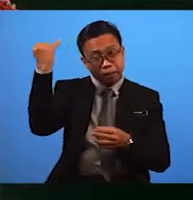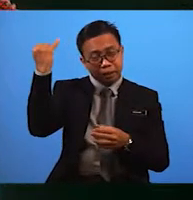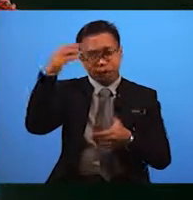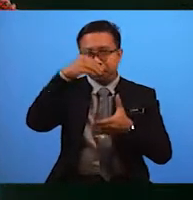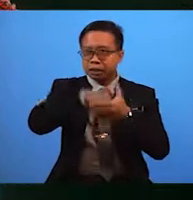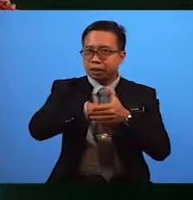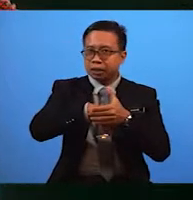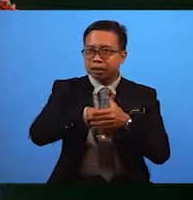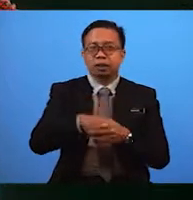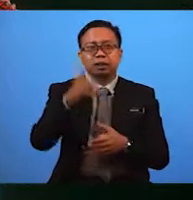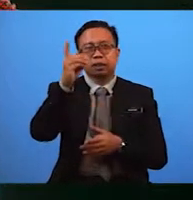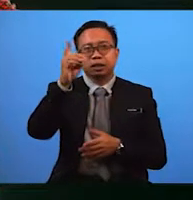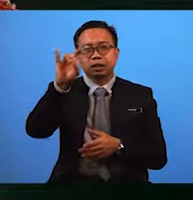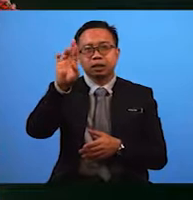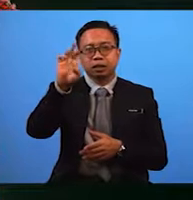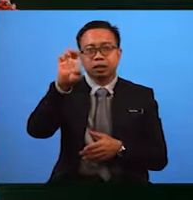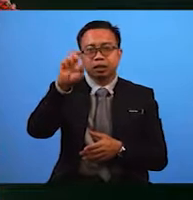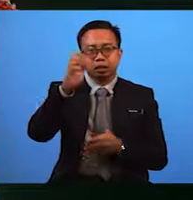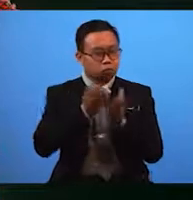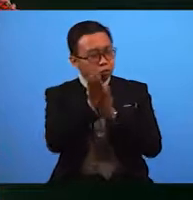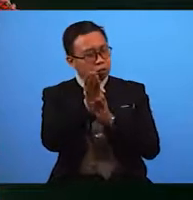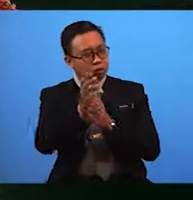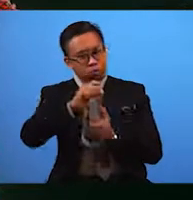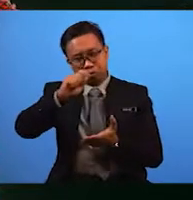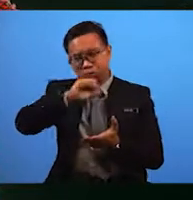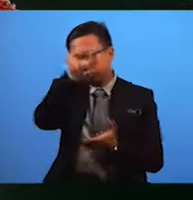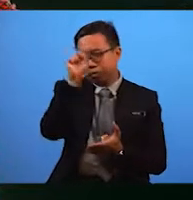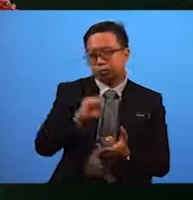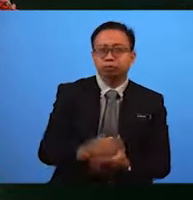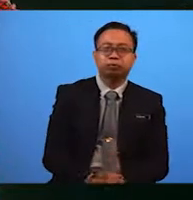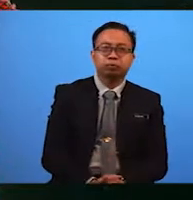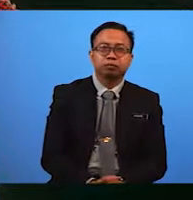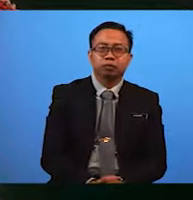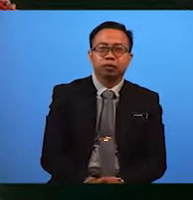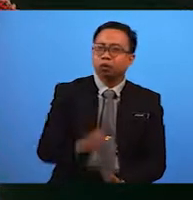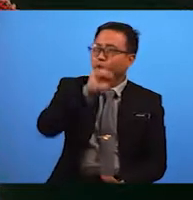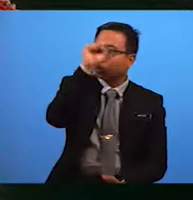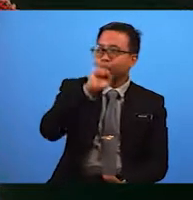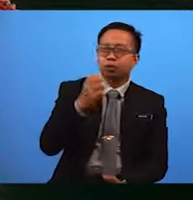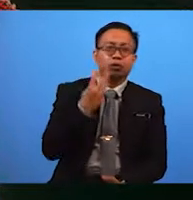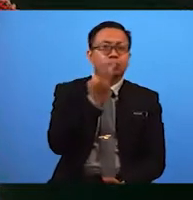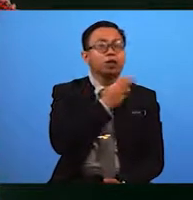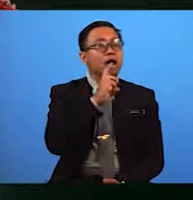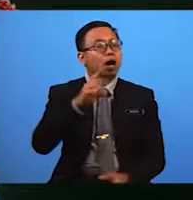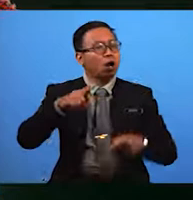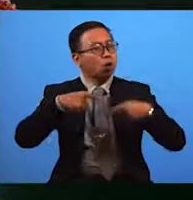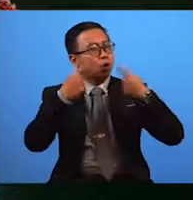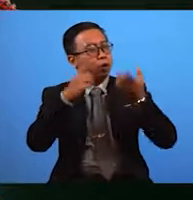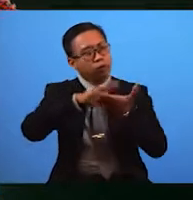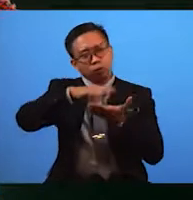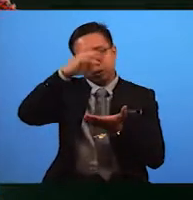a directed writing question. This is the question that we are going to attempt today.